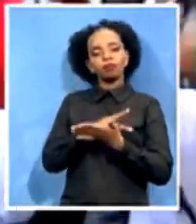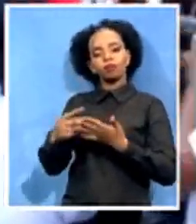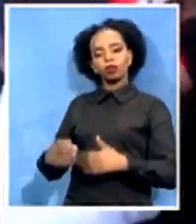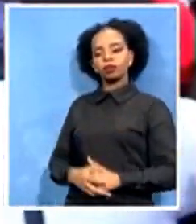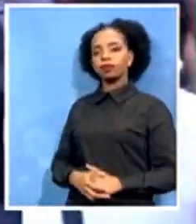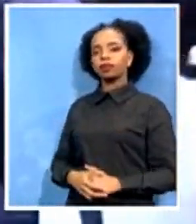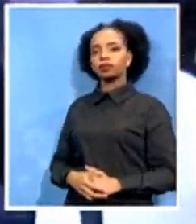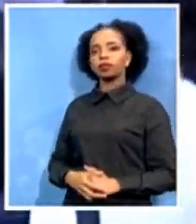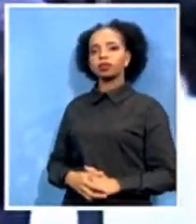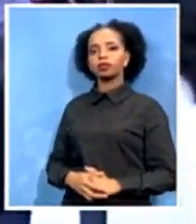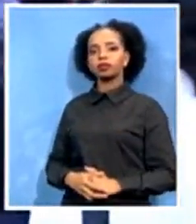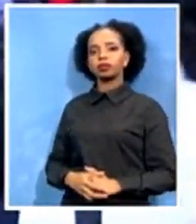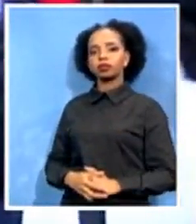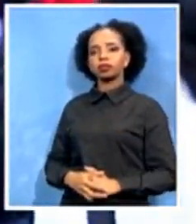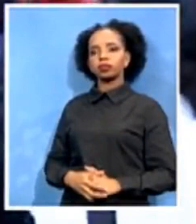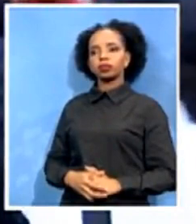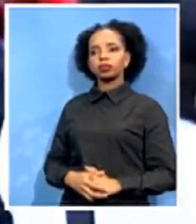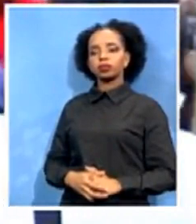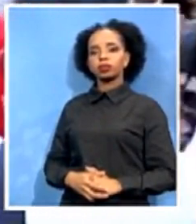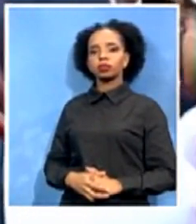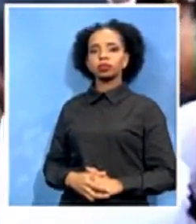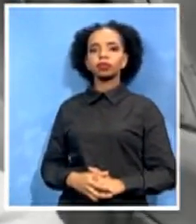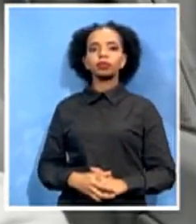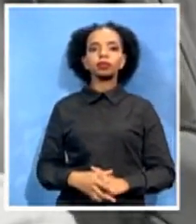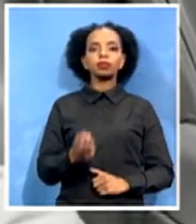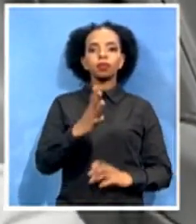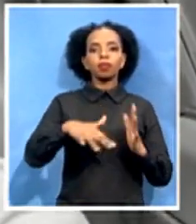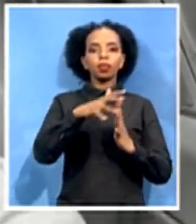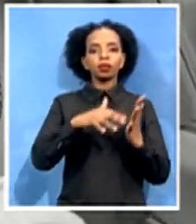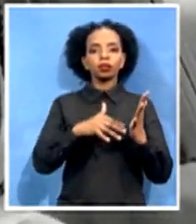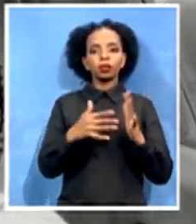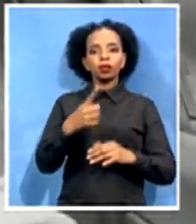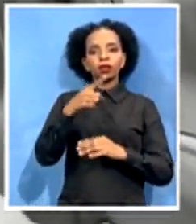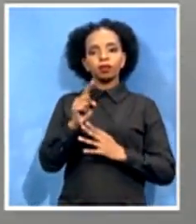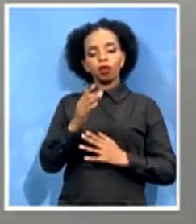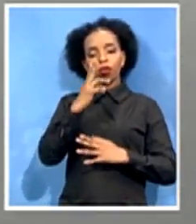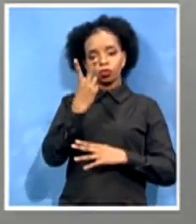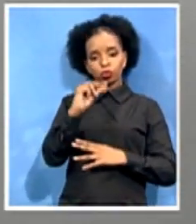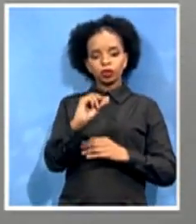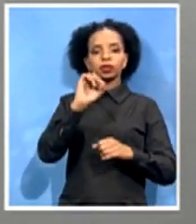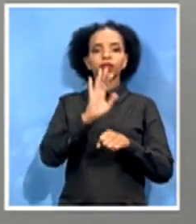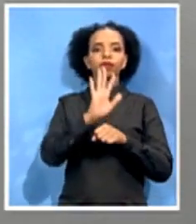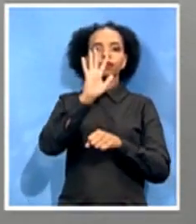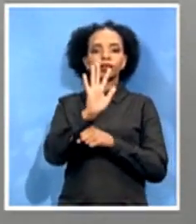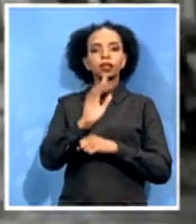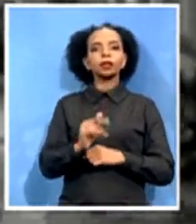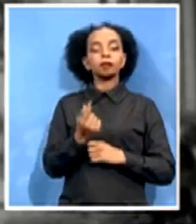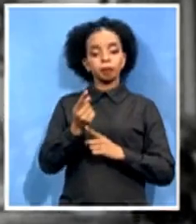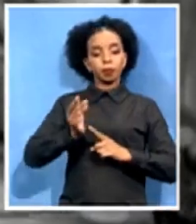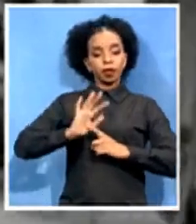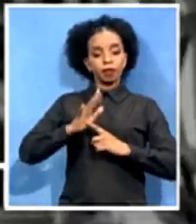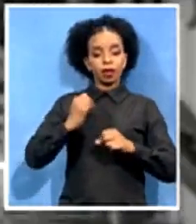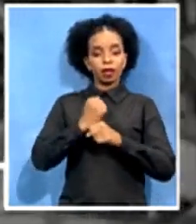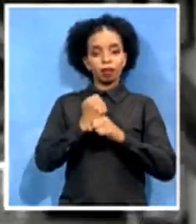A story on the South African student protests of 2015. Norwegian filmmakers captured the views of several activists on